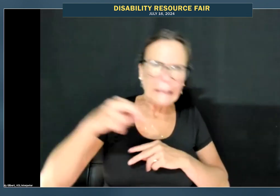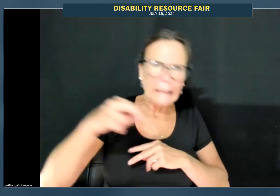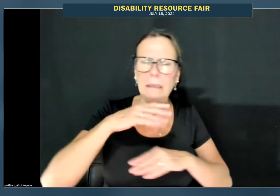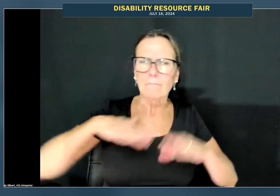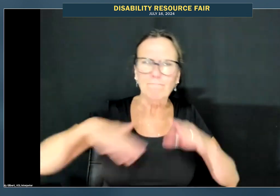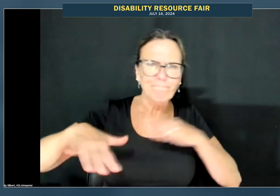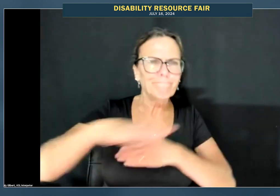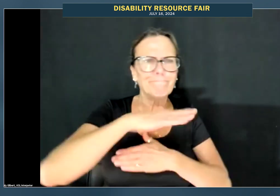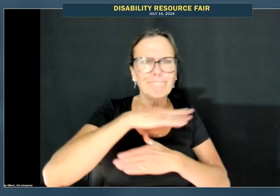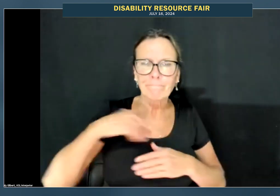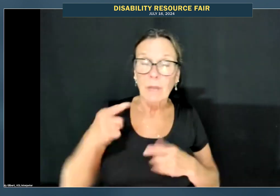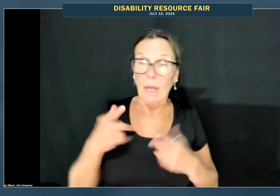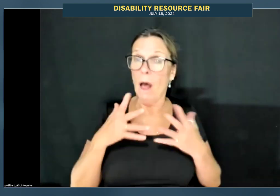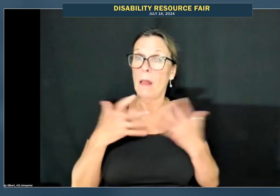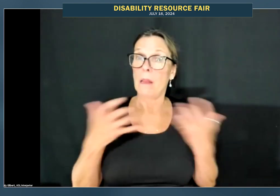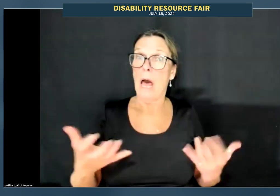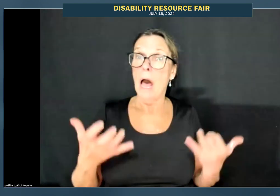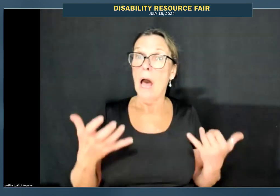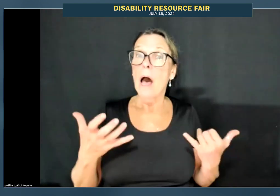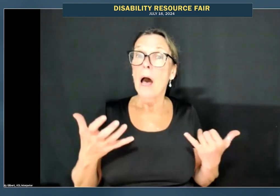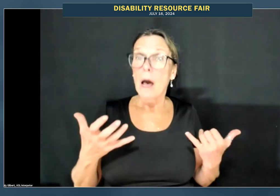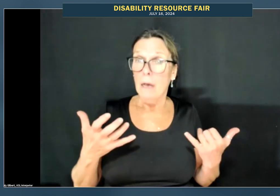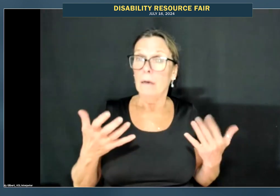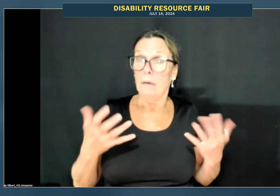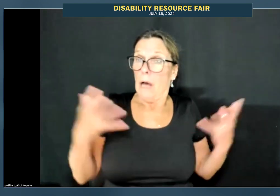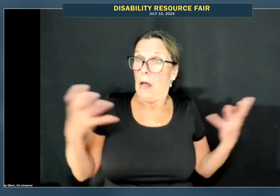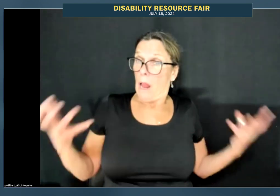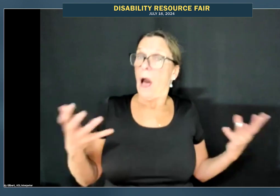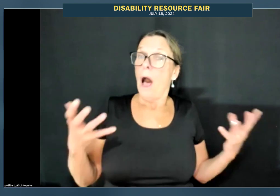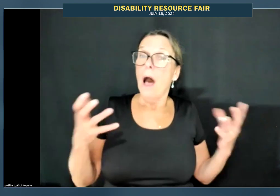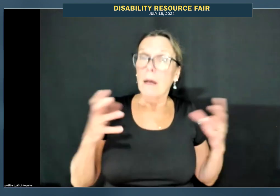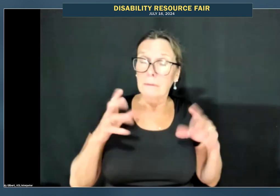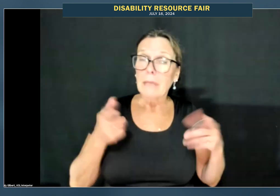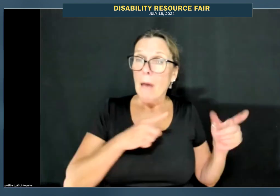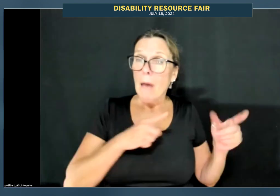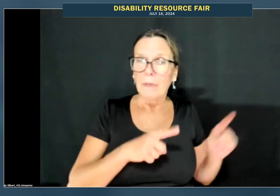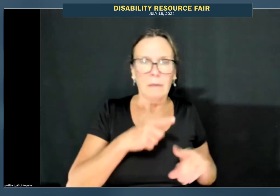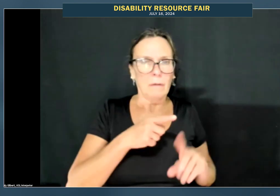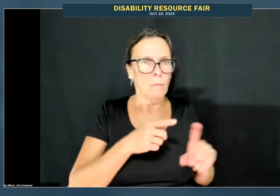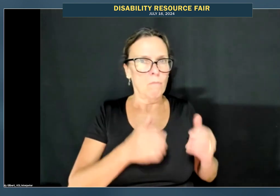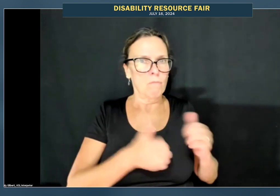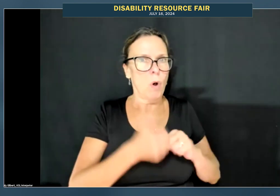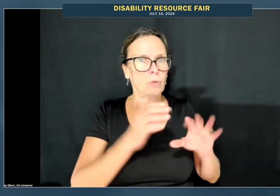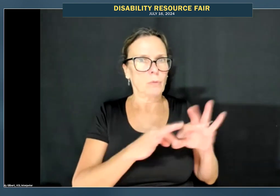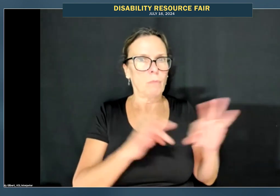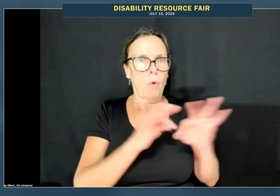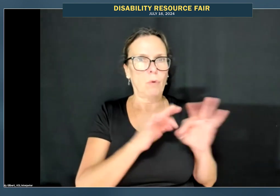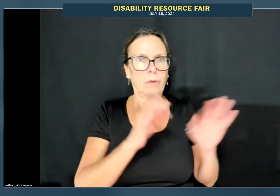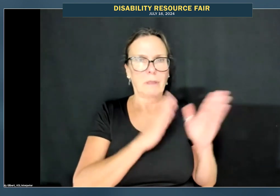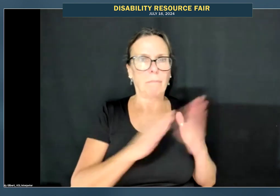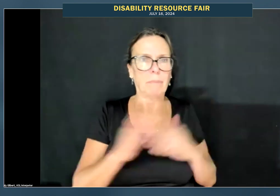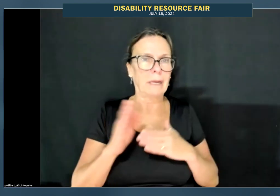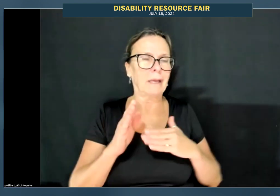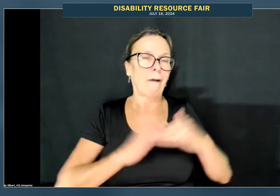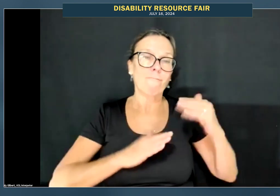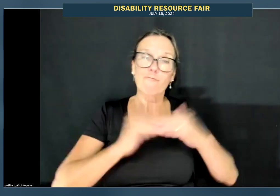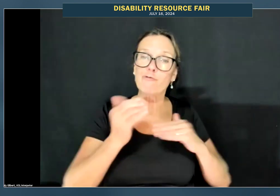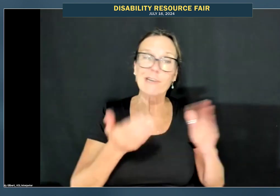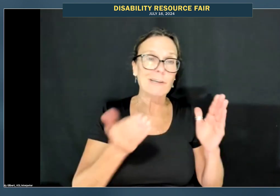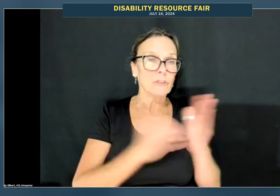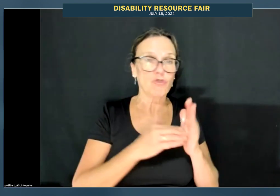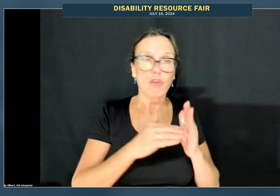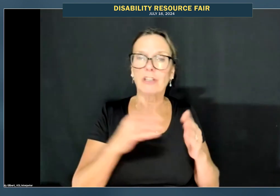on in this area, most significantly of which is the planning on the reconstruction and redesign